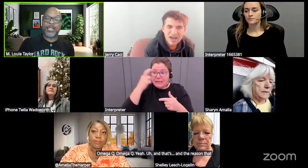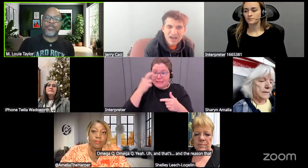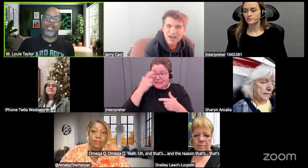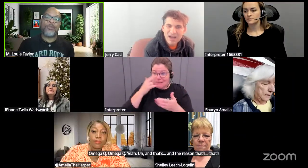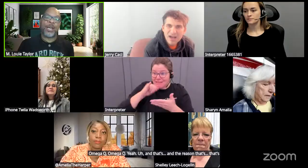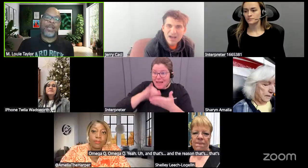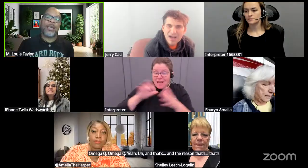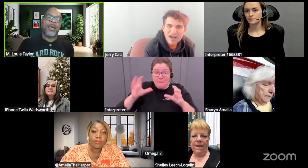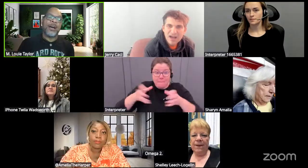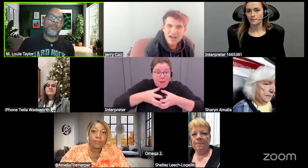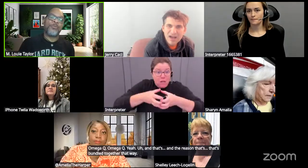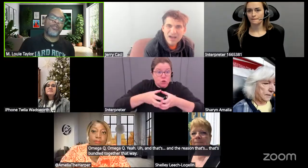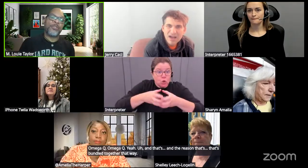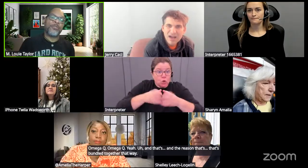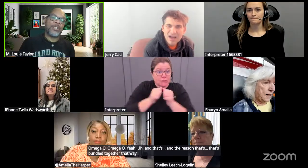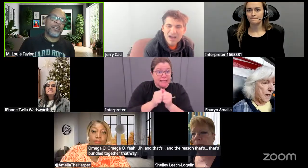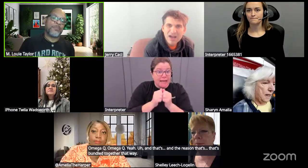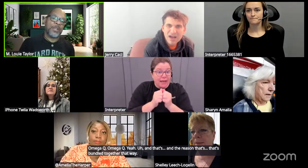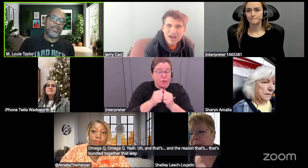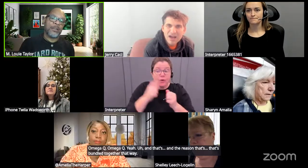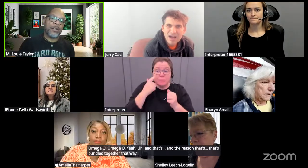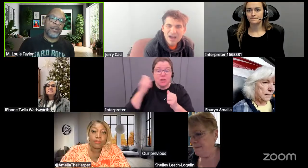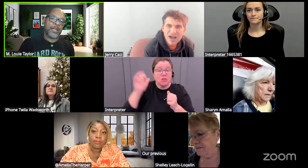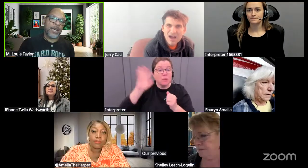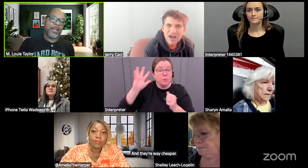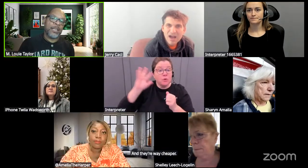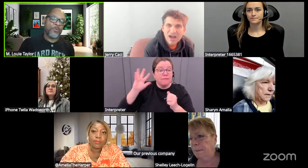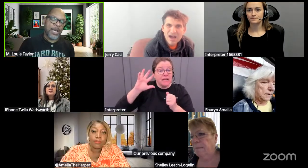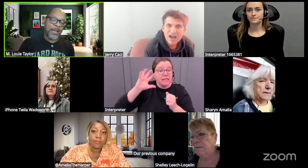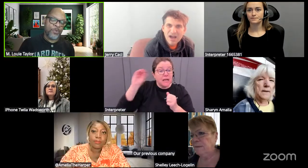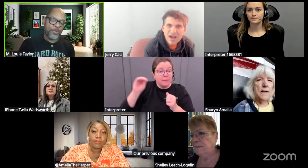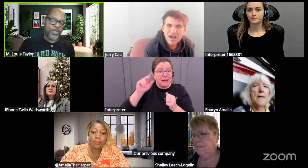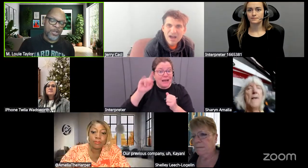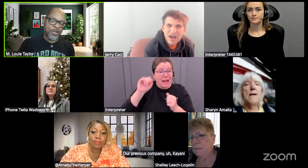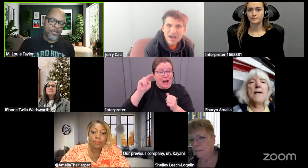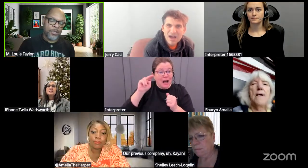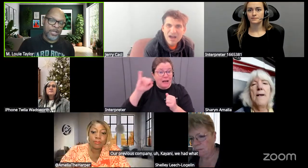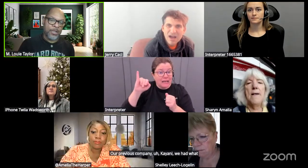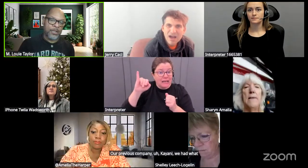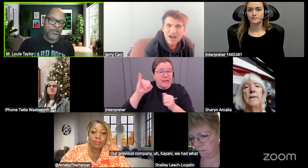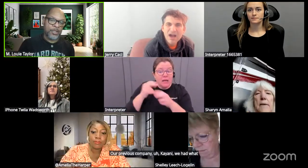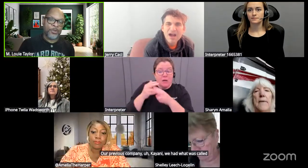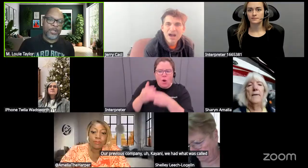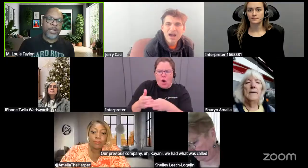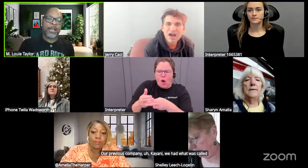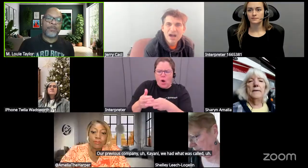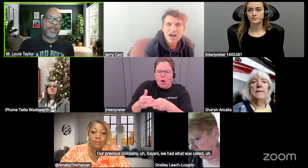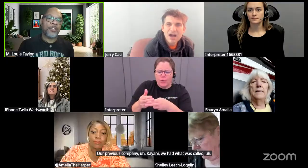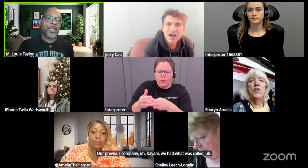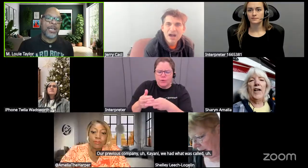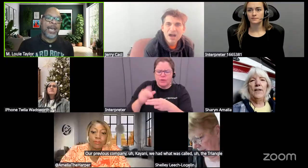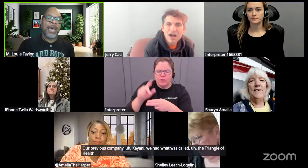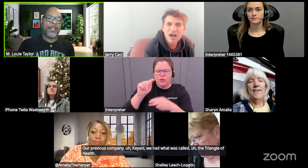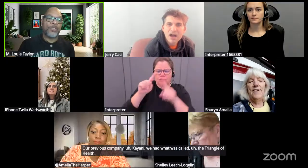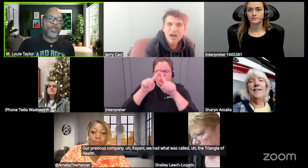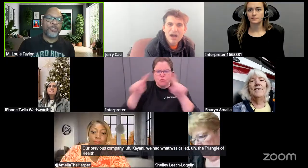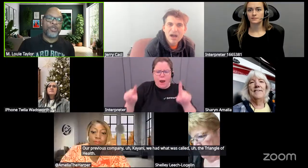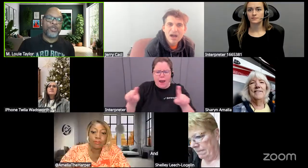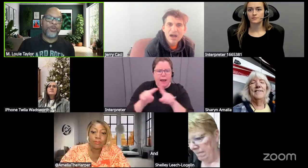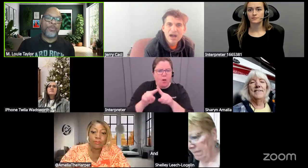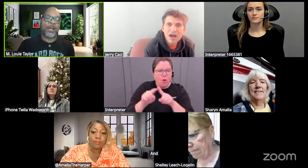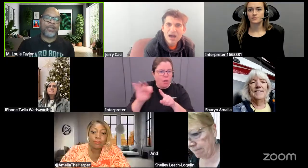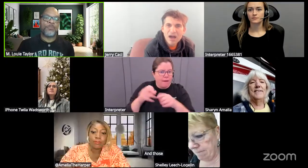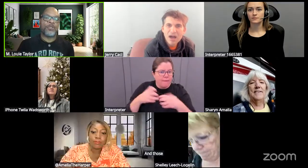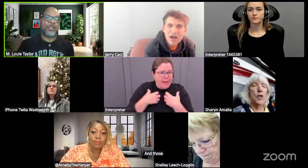bundled together that way. Our previous company, Kyani, we had what was called the Triangle of Health, and those